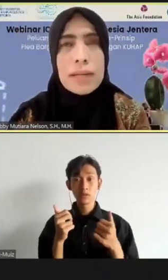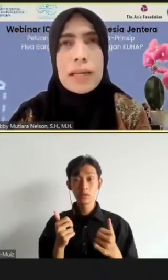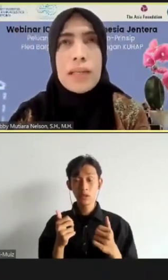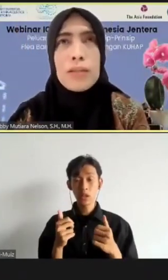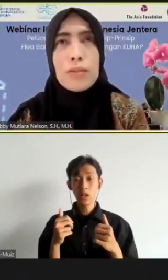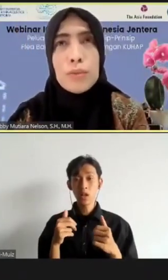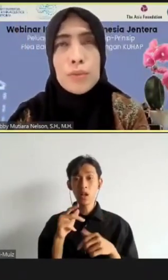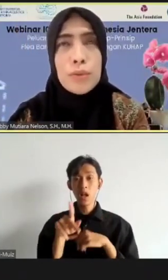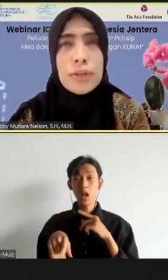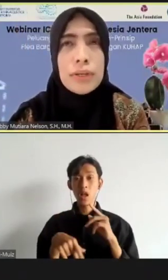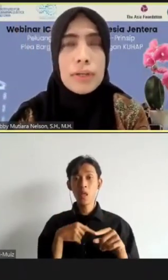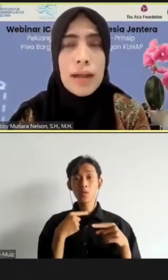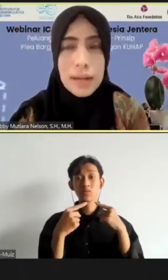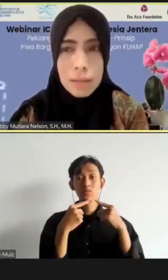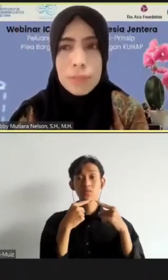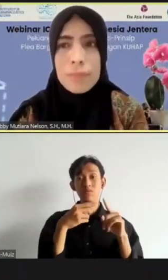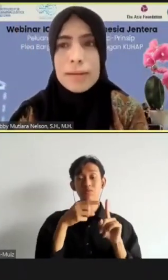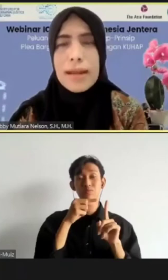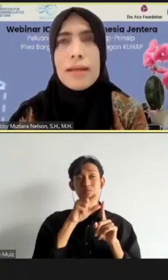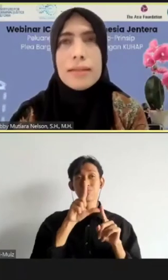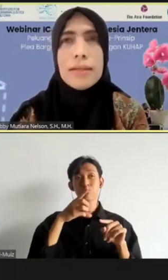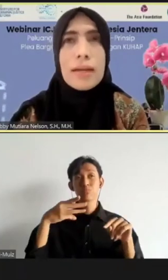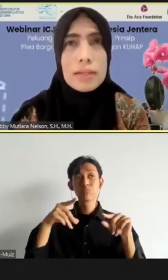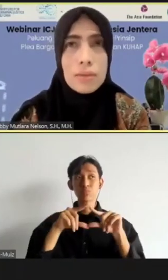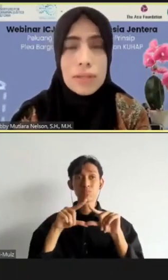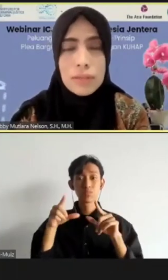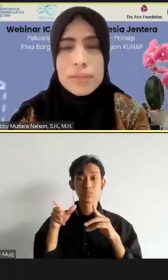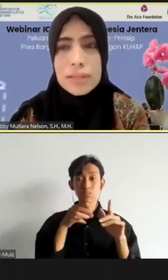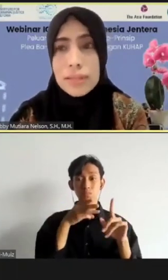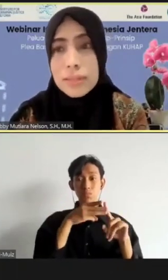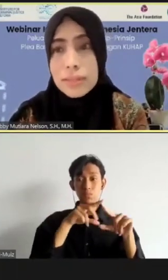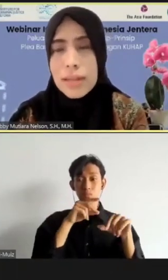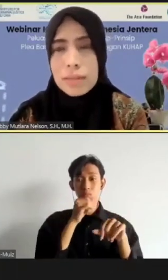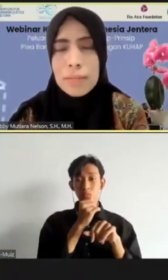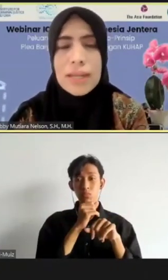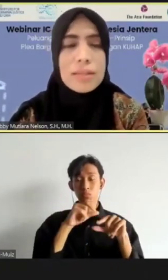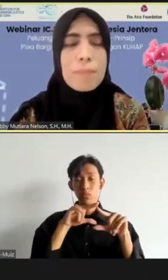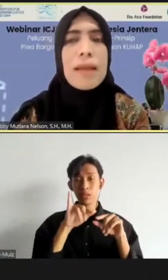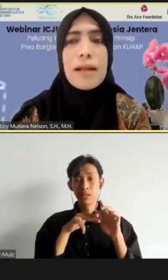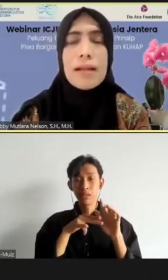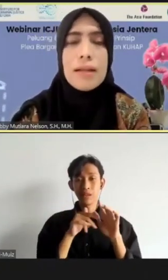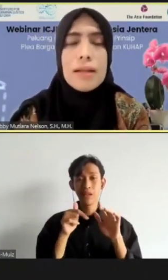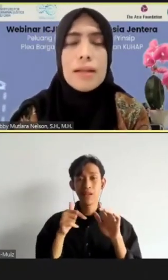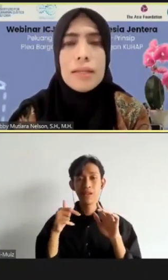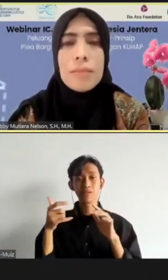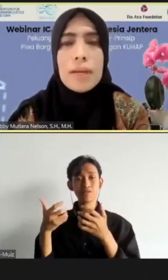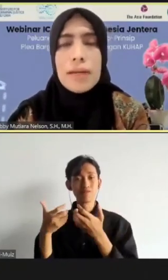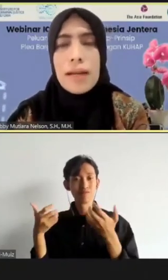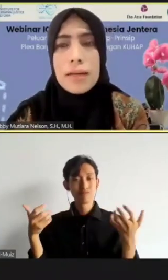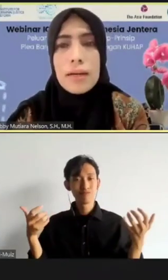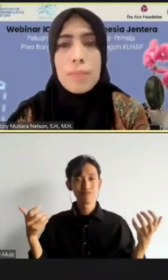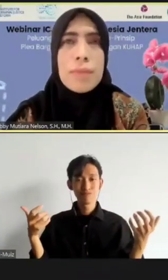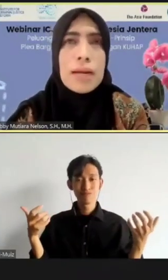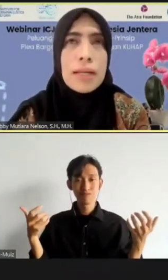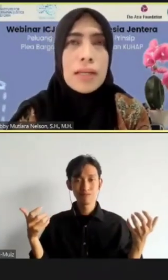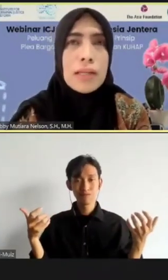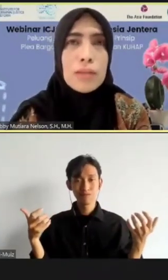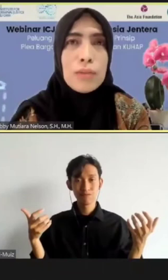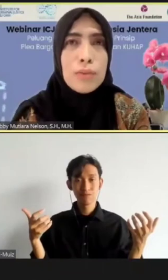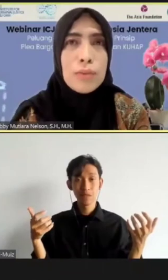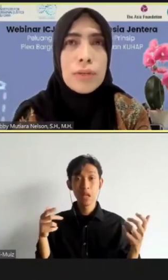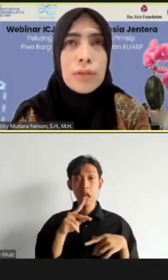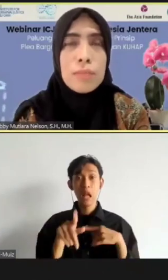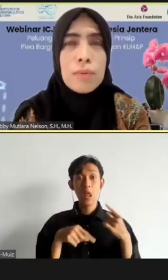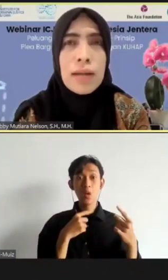plea bargain itu agak berbeda dengan restoratif justice dan mediasi penal. Dimana plea bargain